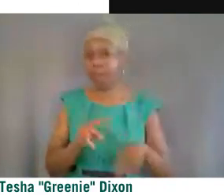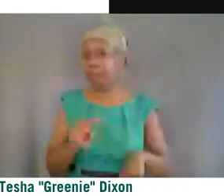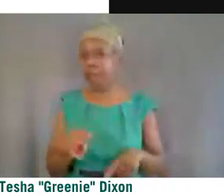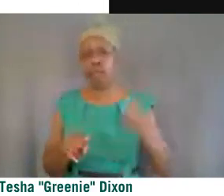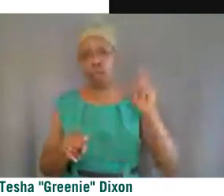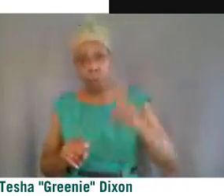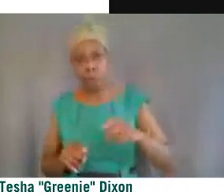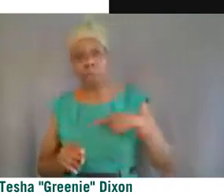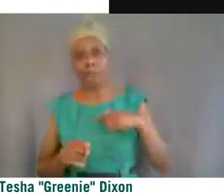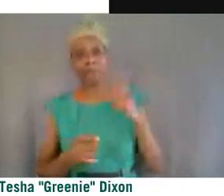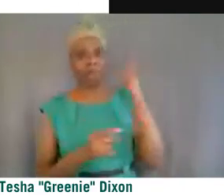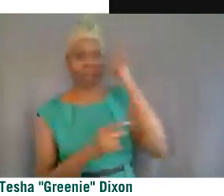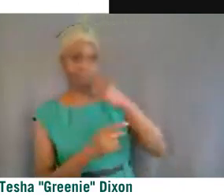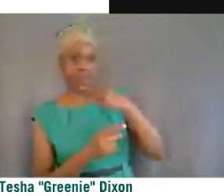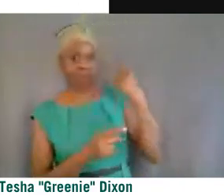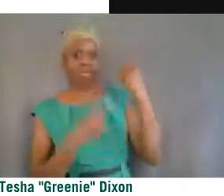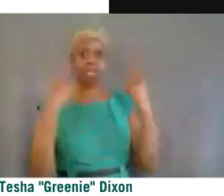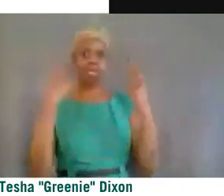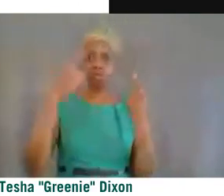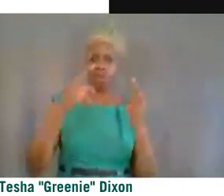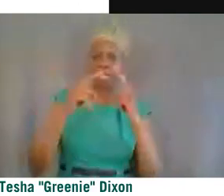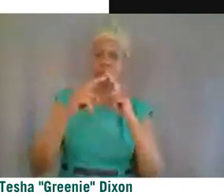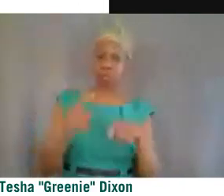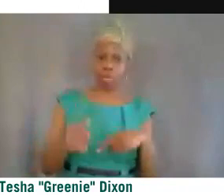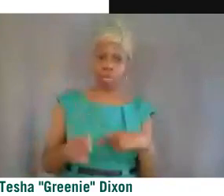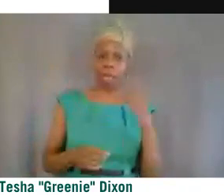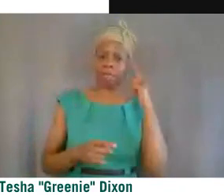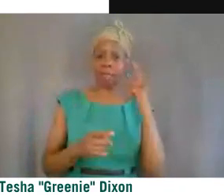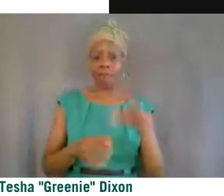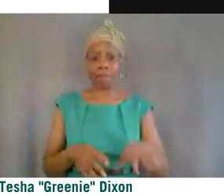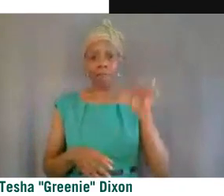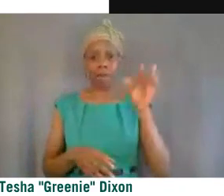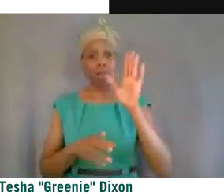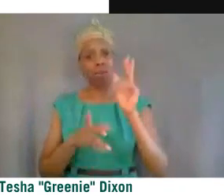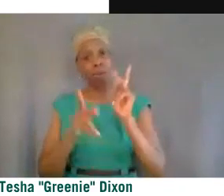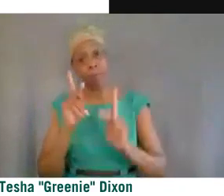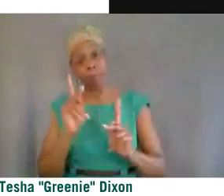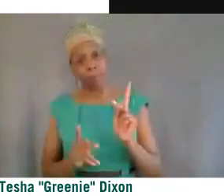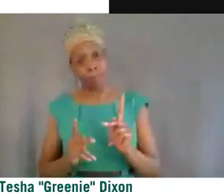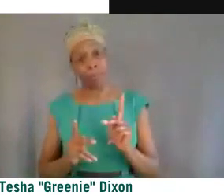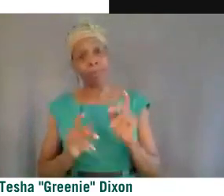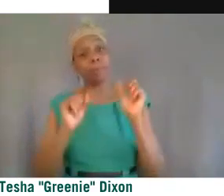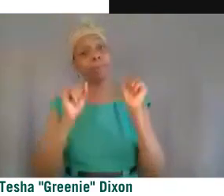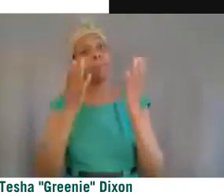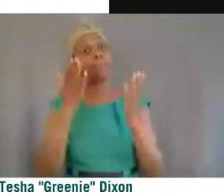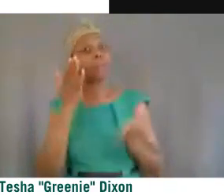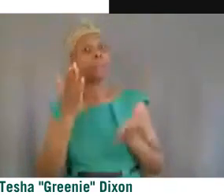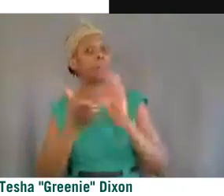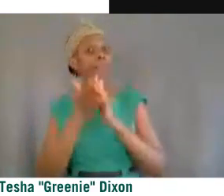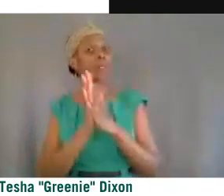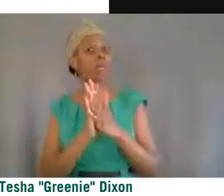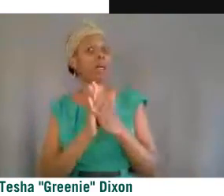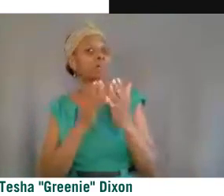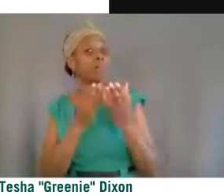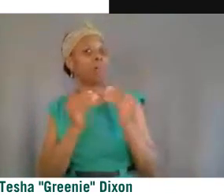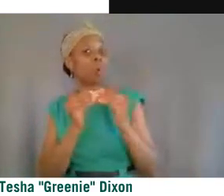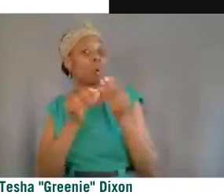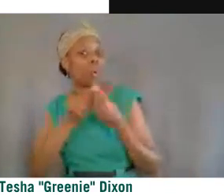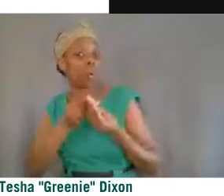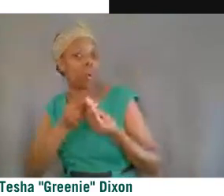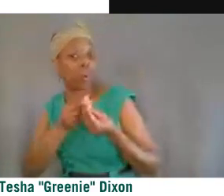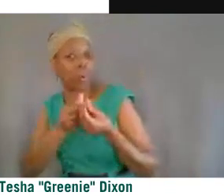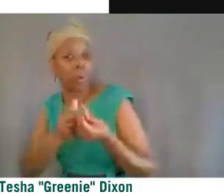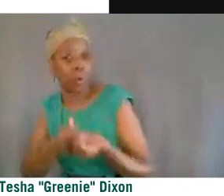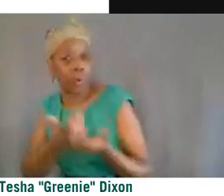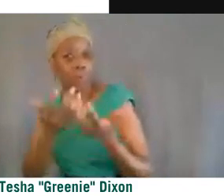in person. But I think that finding your people, it may become a little bit smoother now that we have